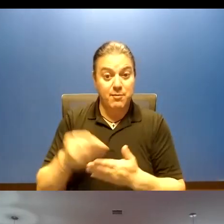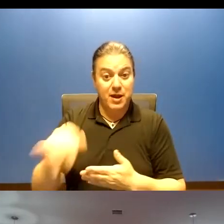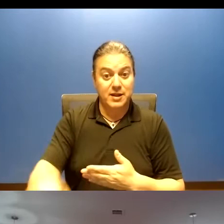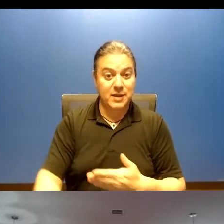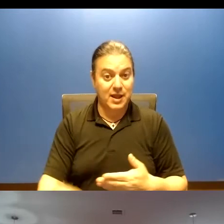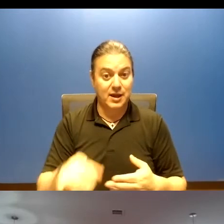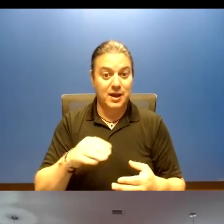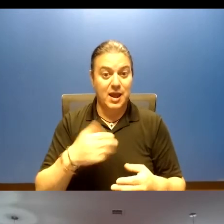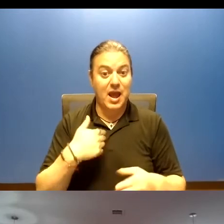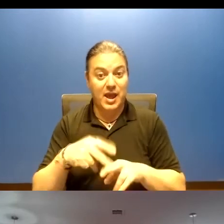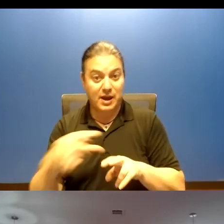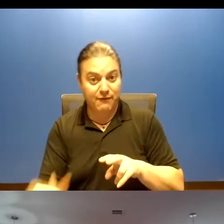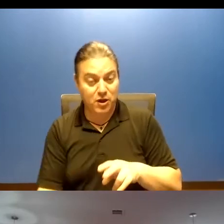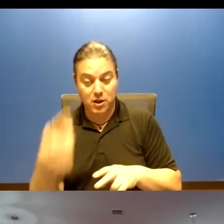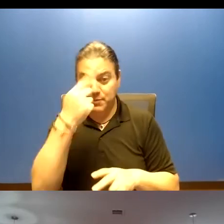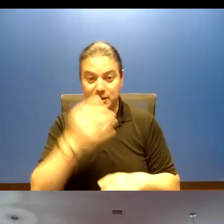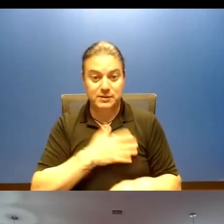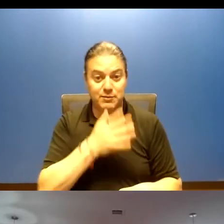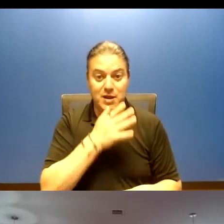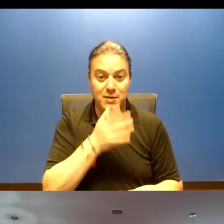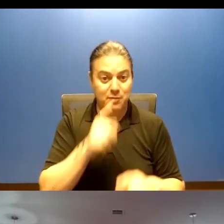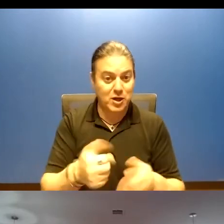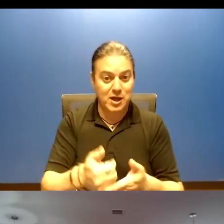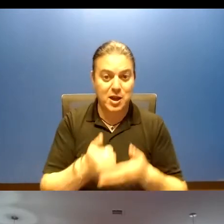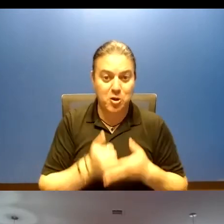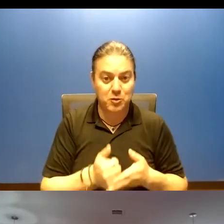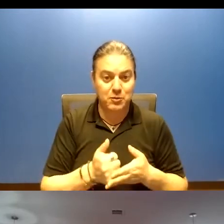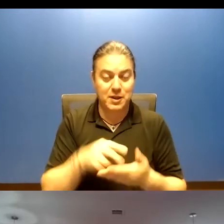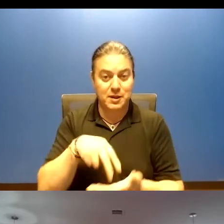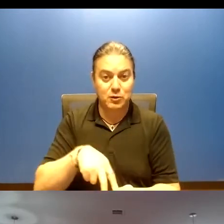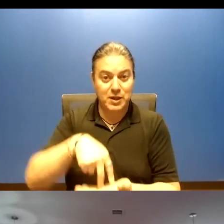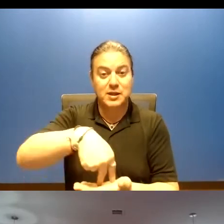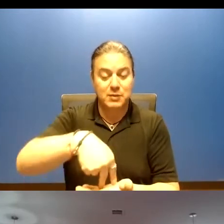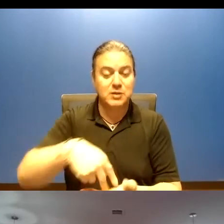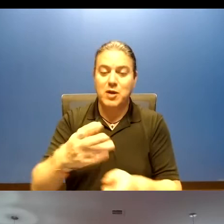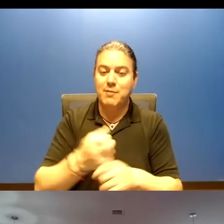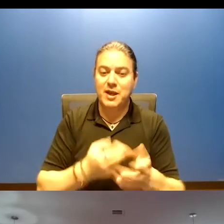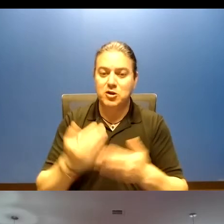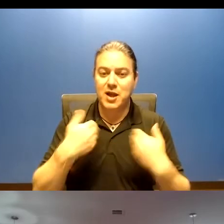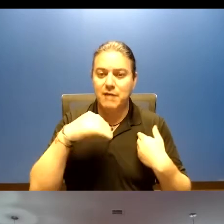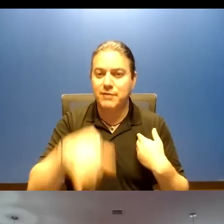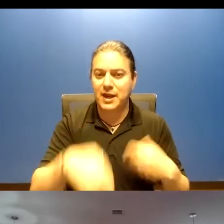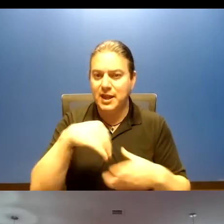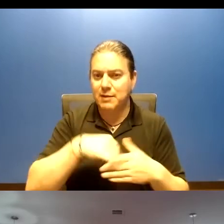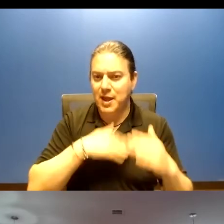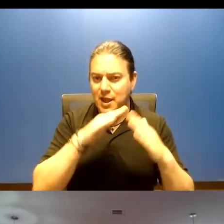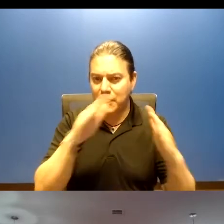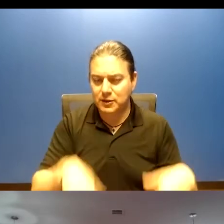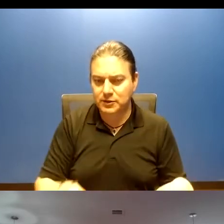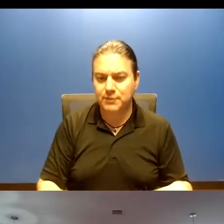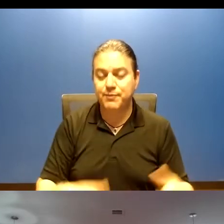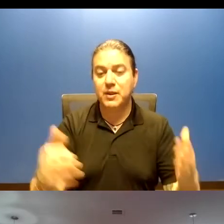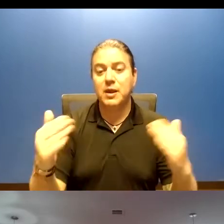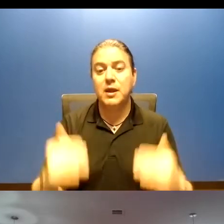the toilet. So I've always made sure to have that in the house on every floor. The next one is the